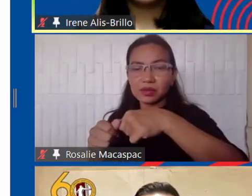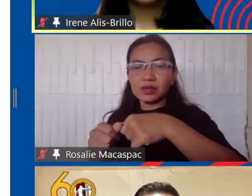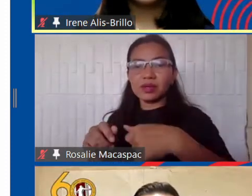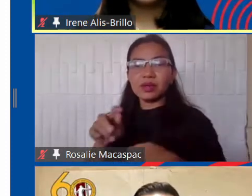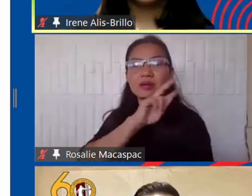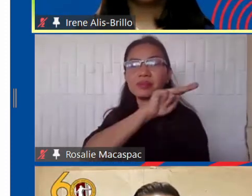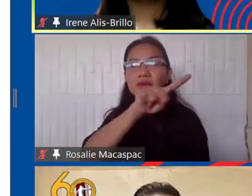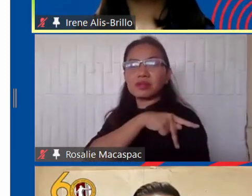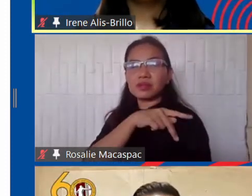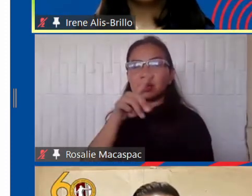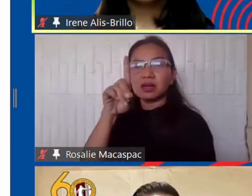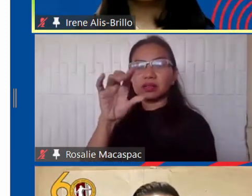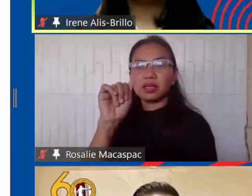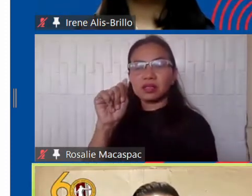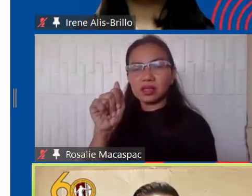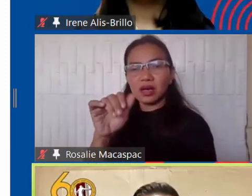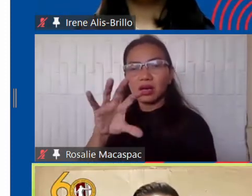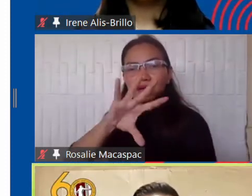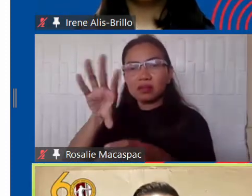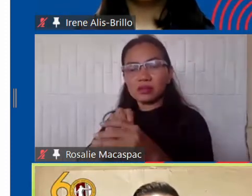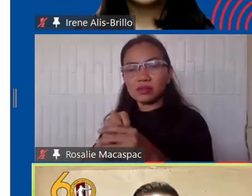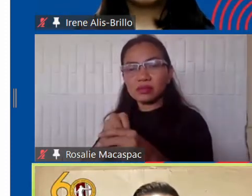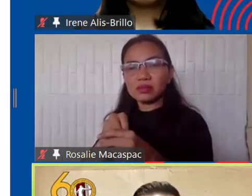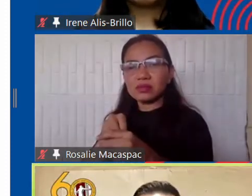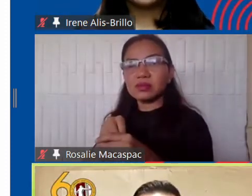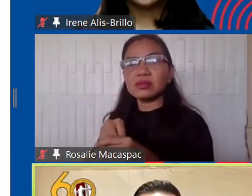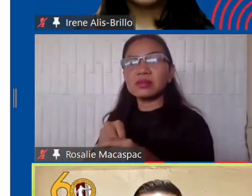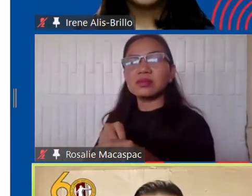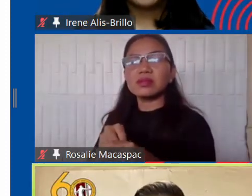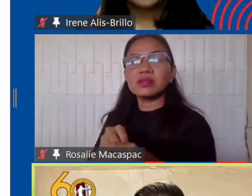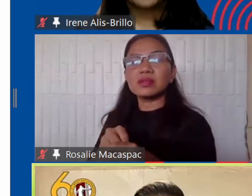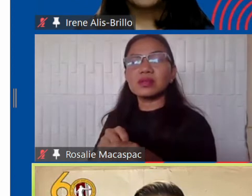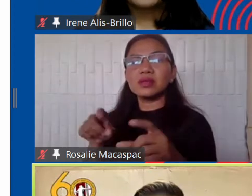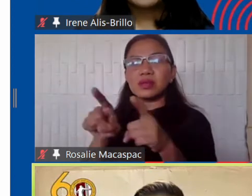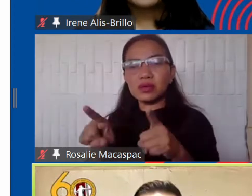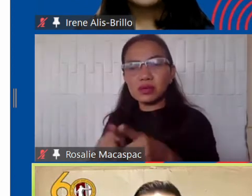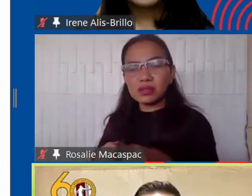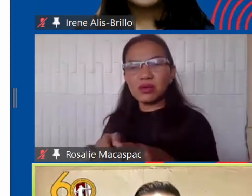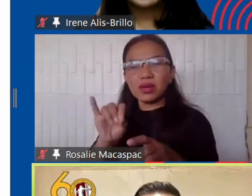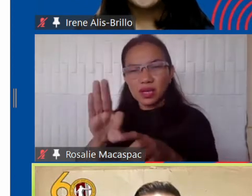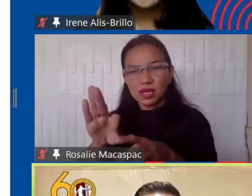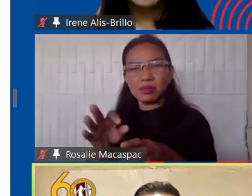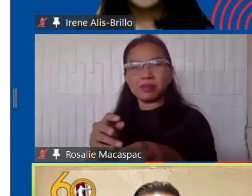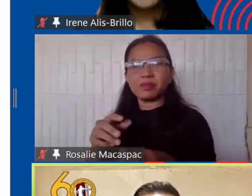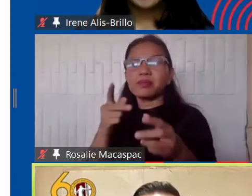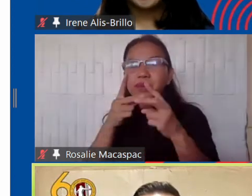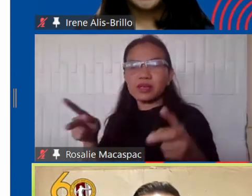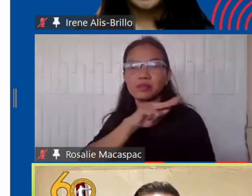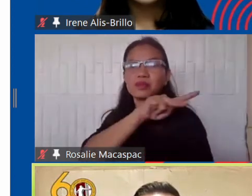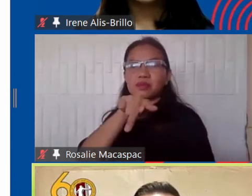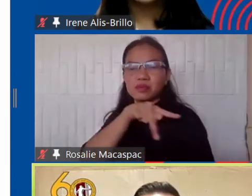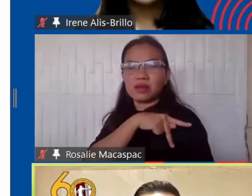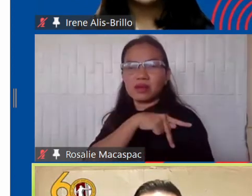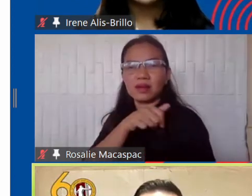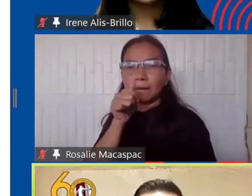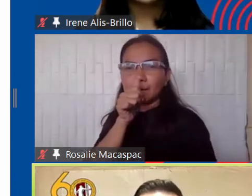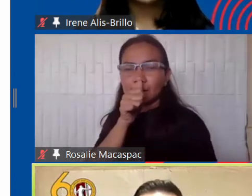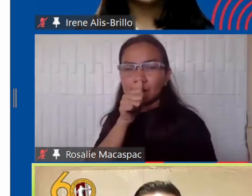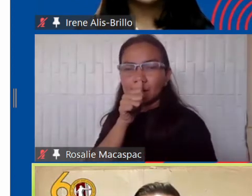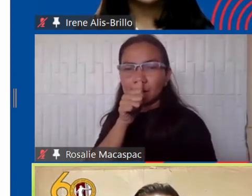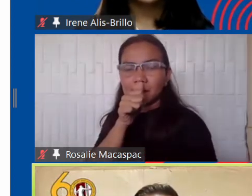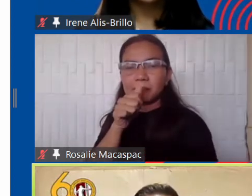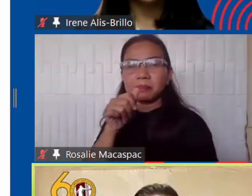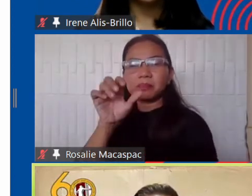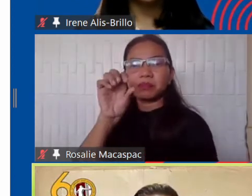data, because if it's personal data, and also if it's a sensitive personal data. So when we say